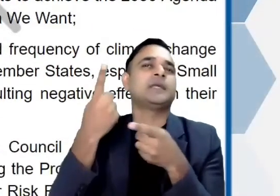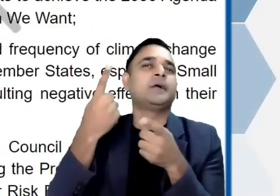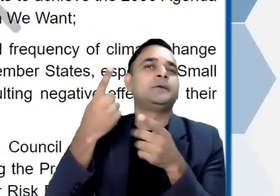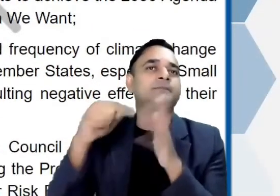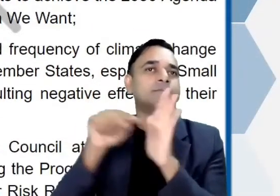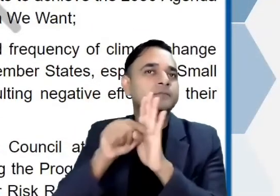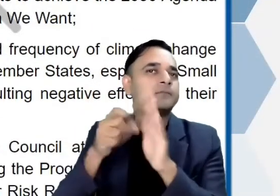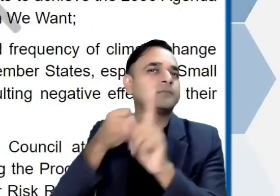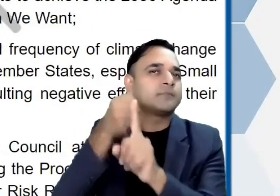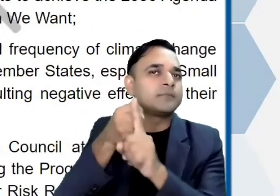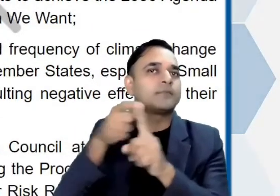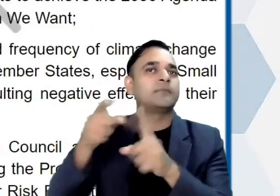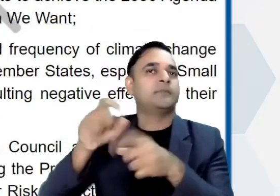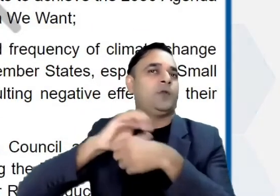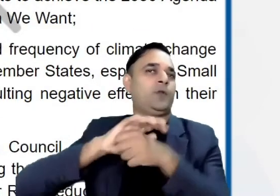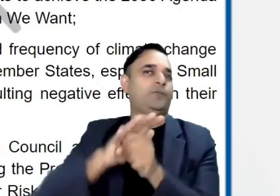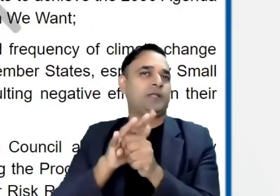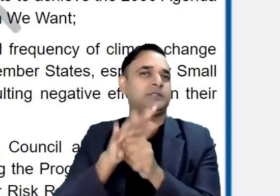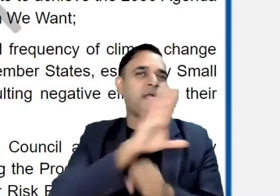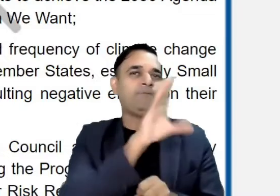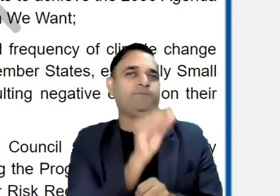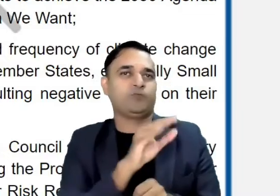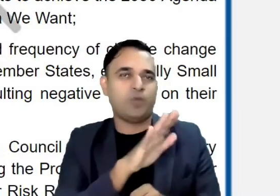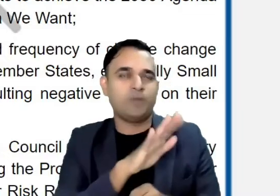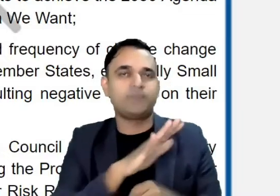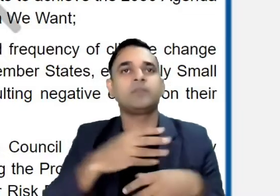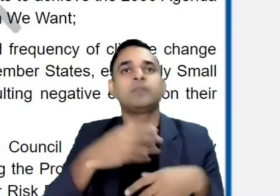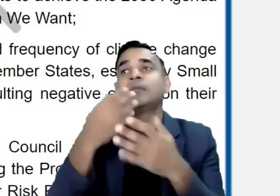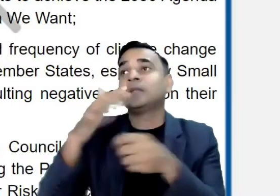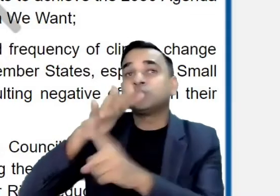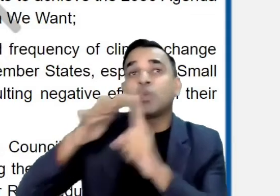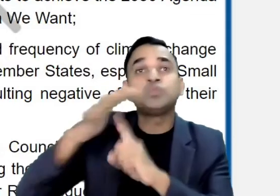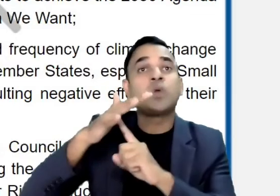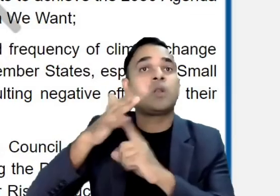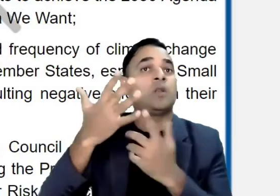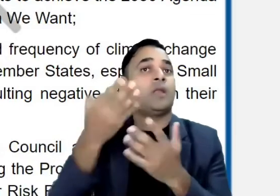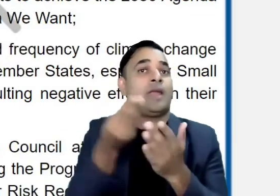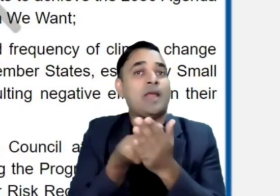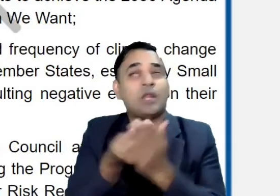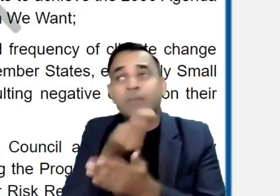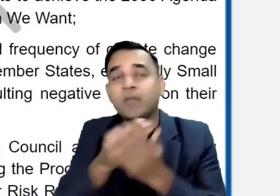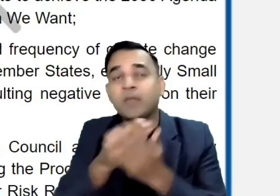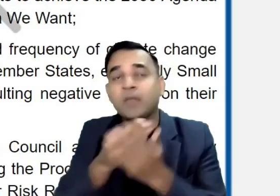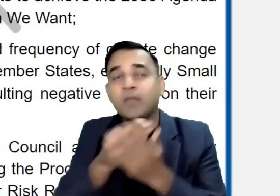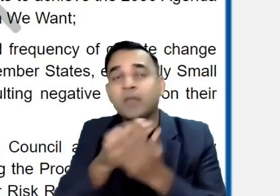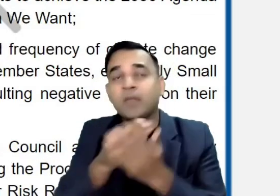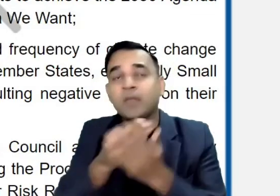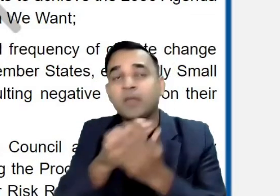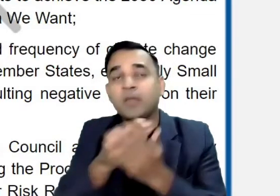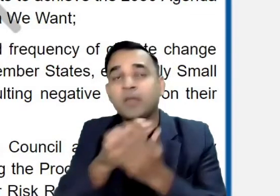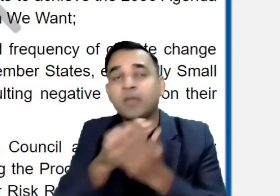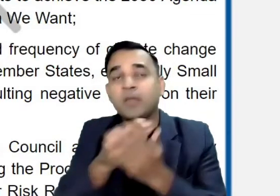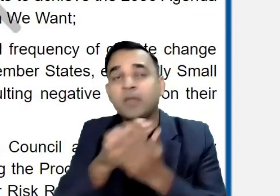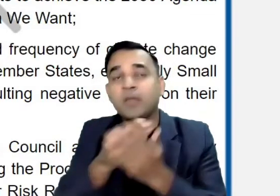Further, recognize the systemic nature of risk illustrated by interconnected and simultaneous